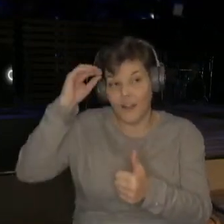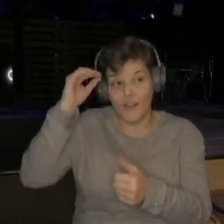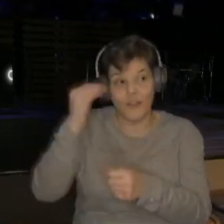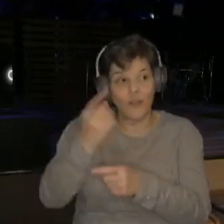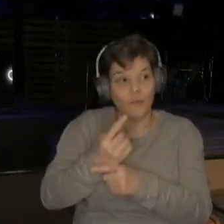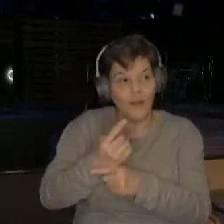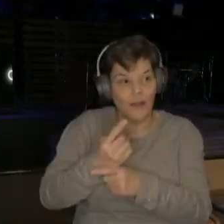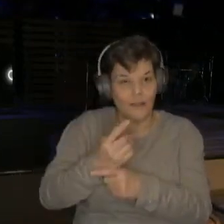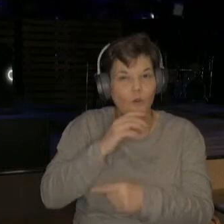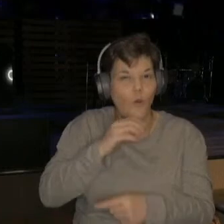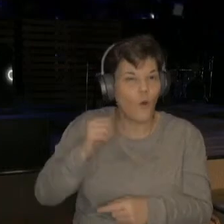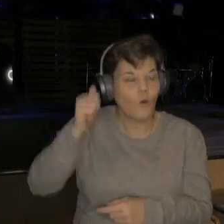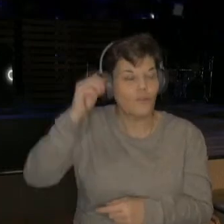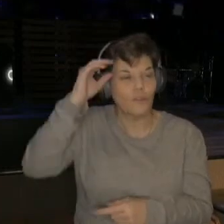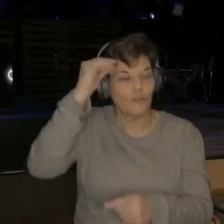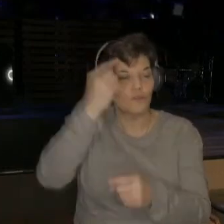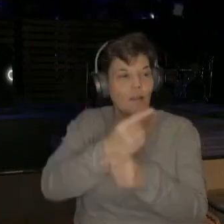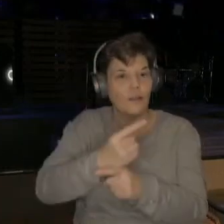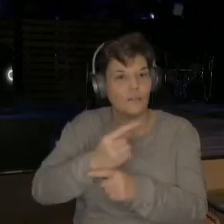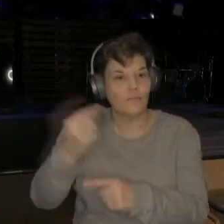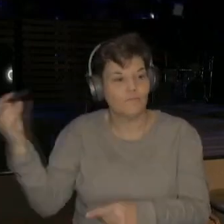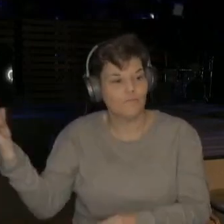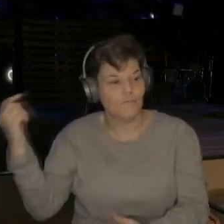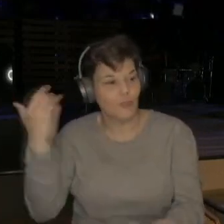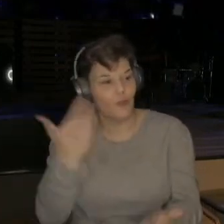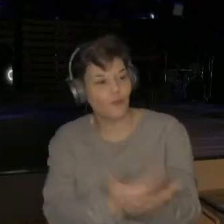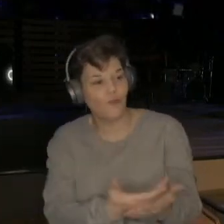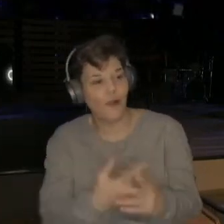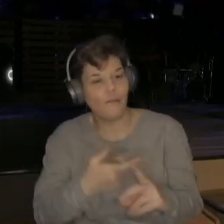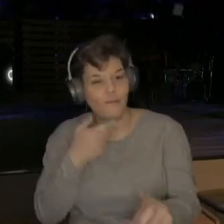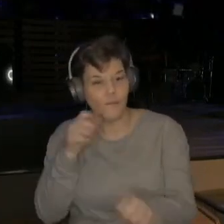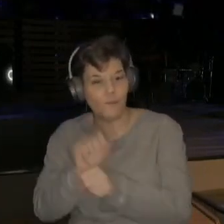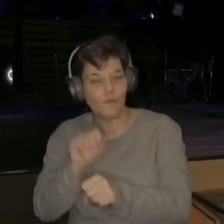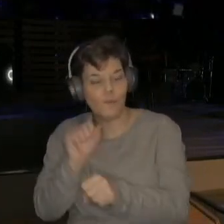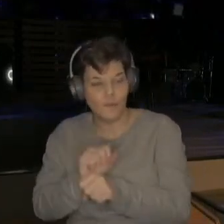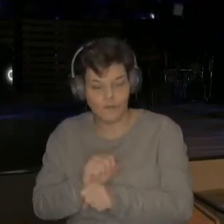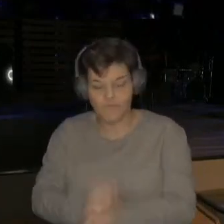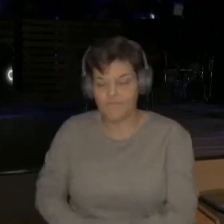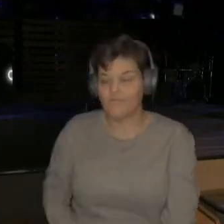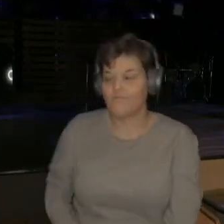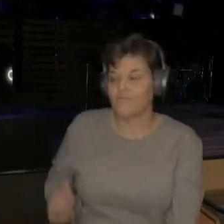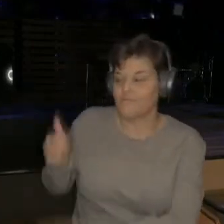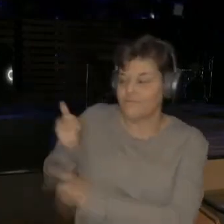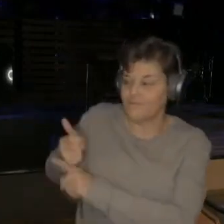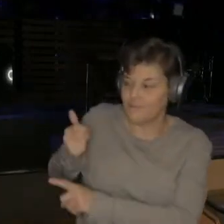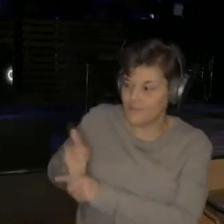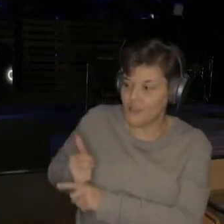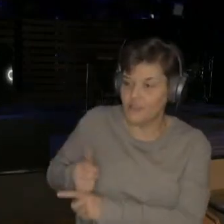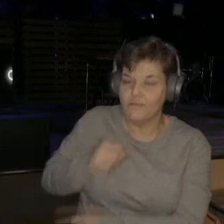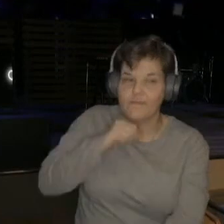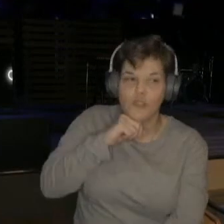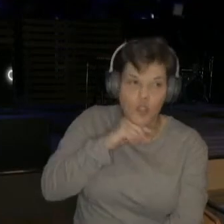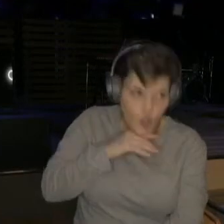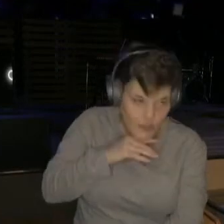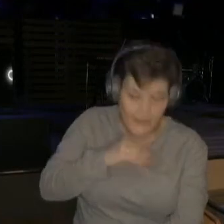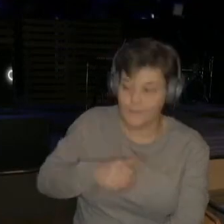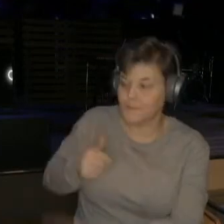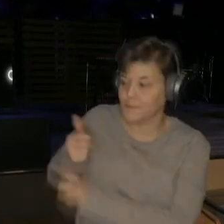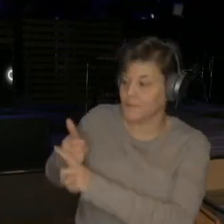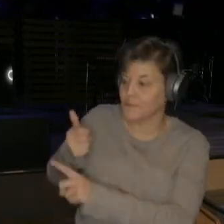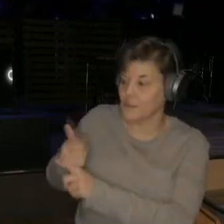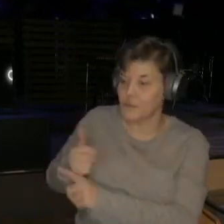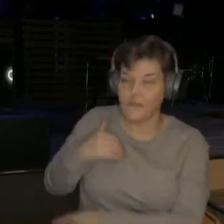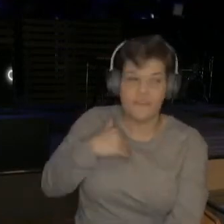Coming in from a long day of work, probably dirty, probably tired, and maybe even a little cranky.